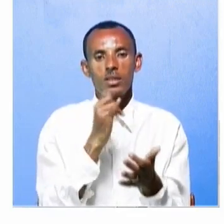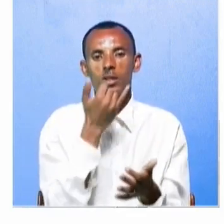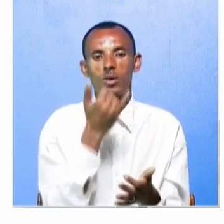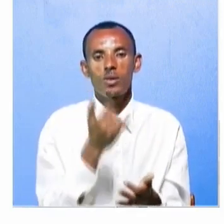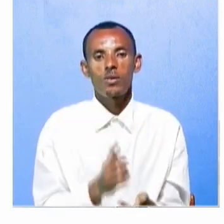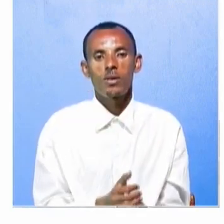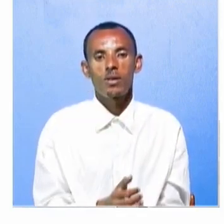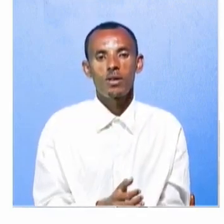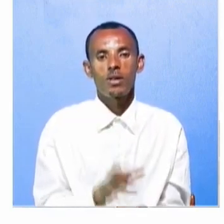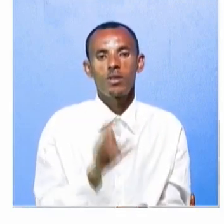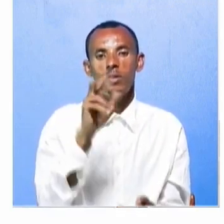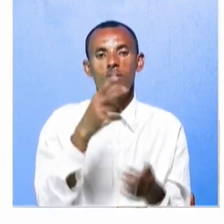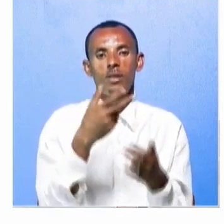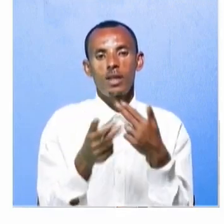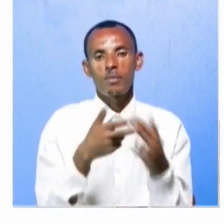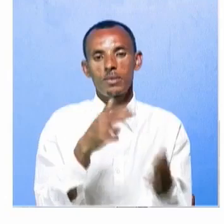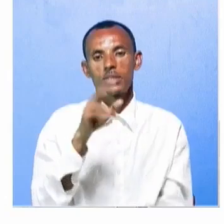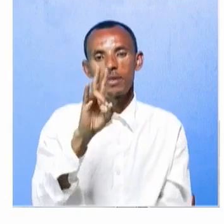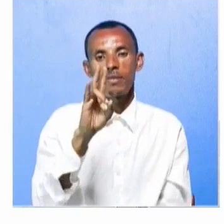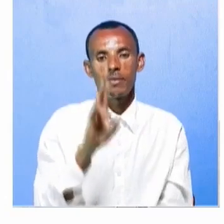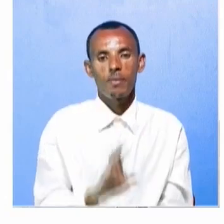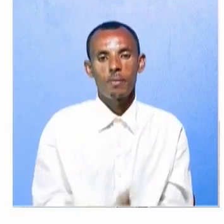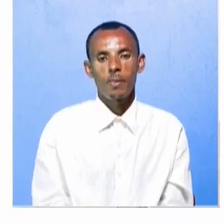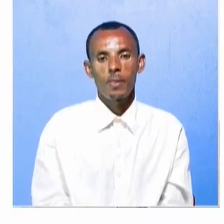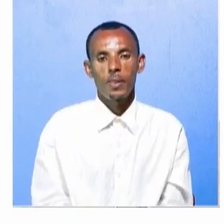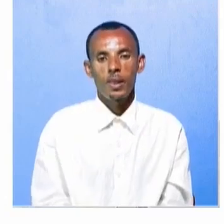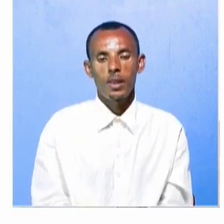but 12 times 7 is